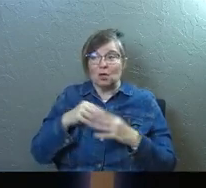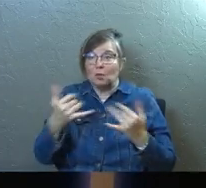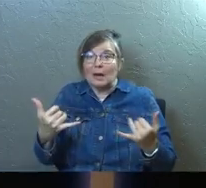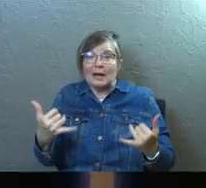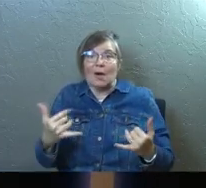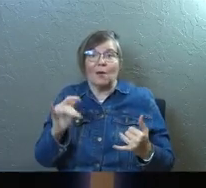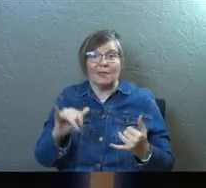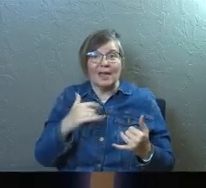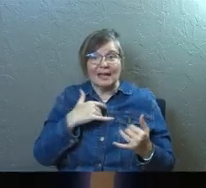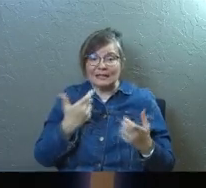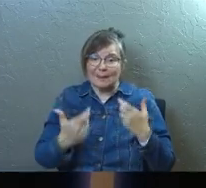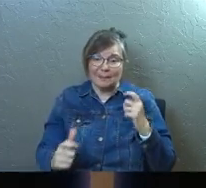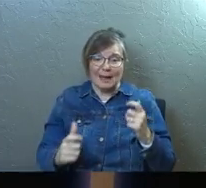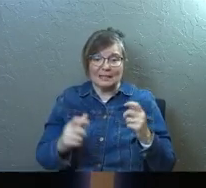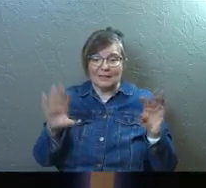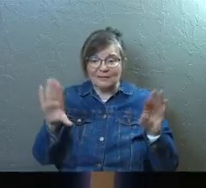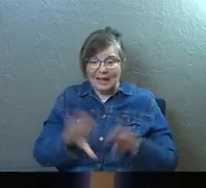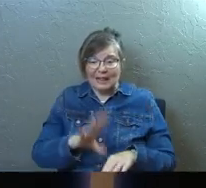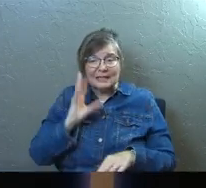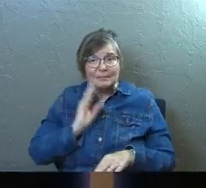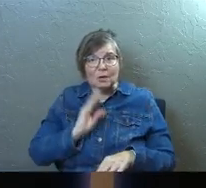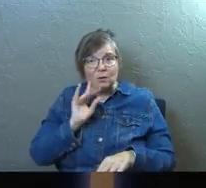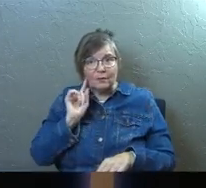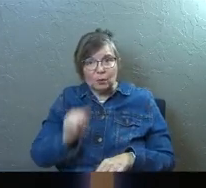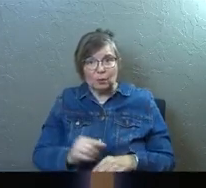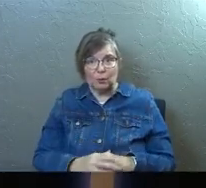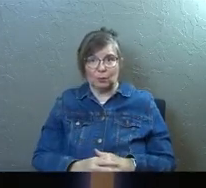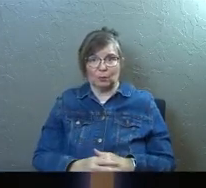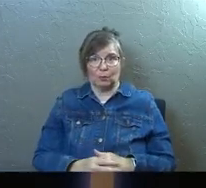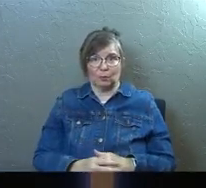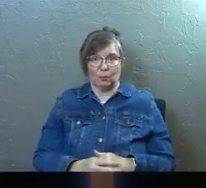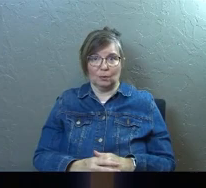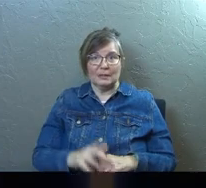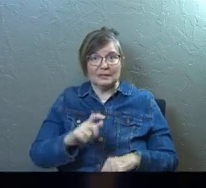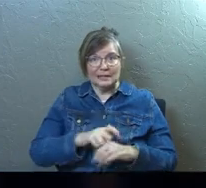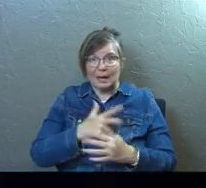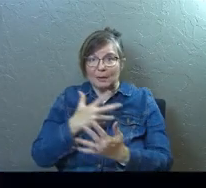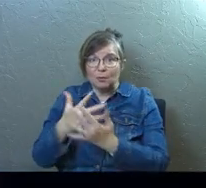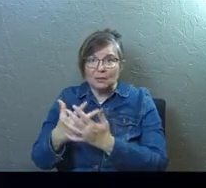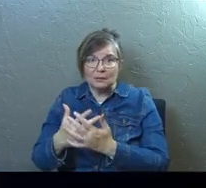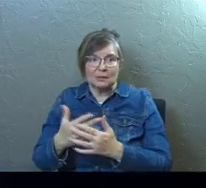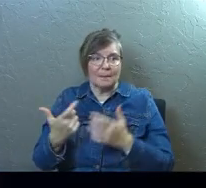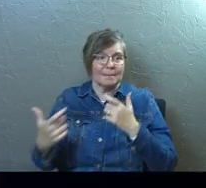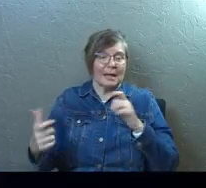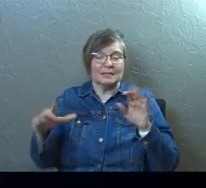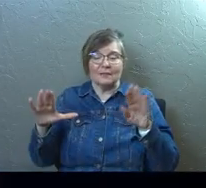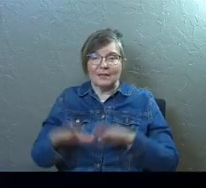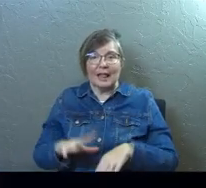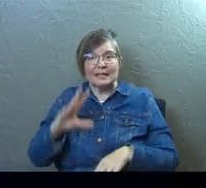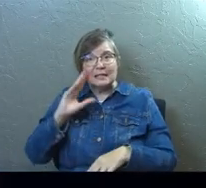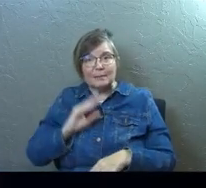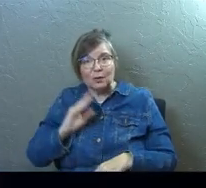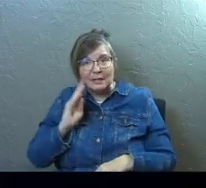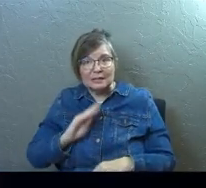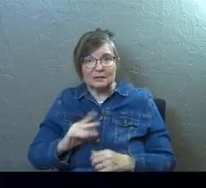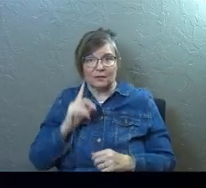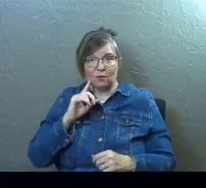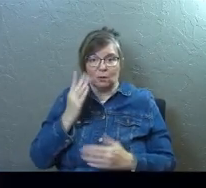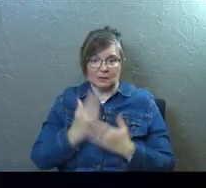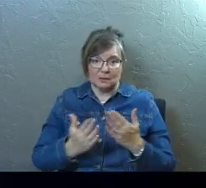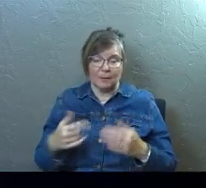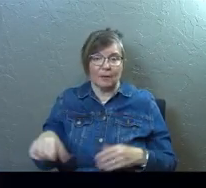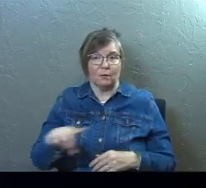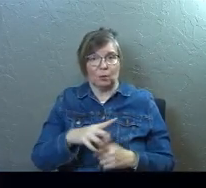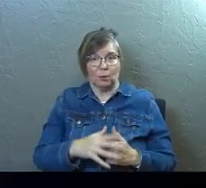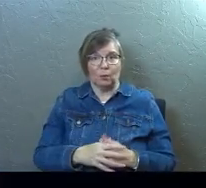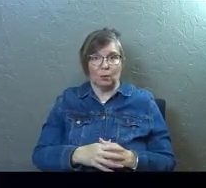it right now. And like that's a massive valley experience for you. Time in prison. Massive valley experience for some